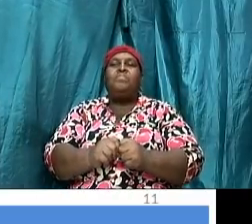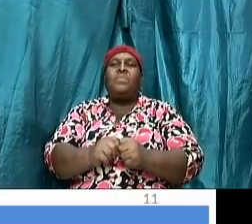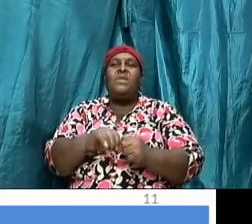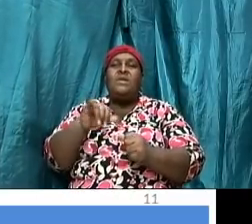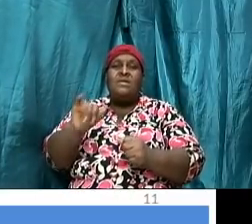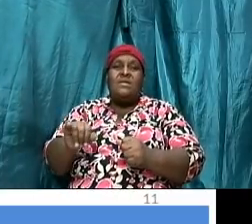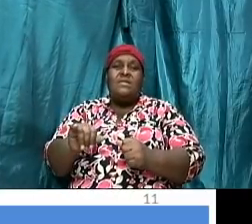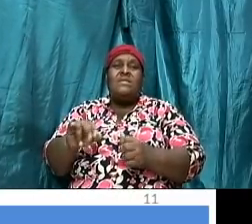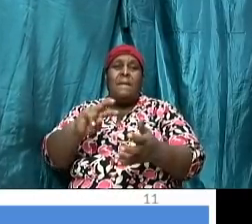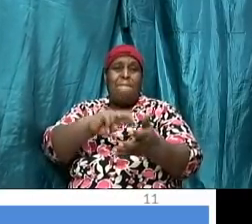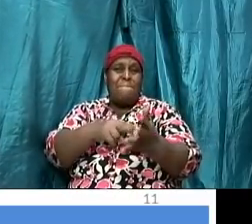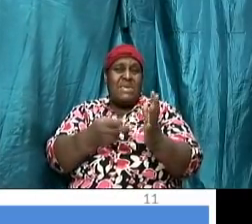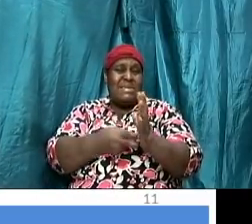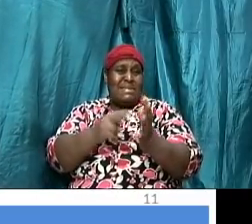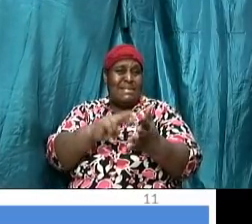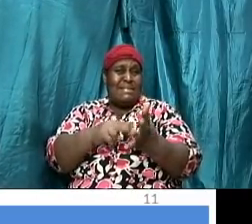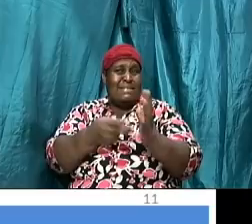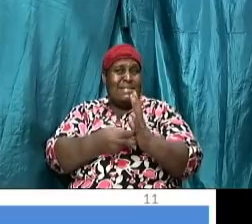that